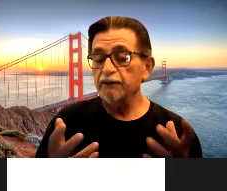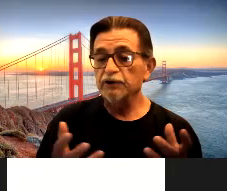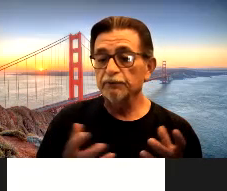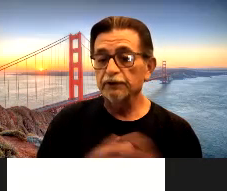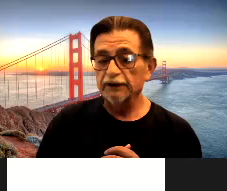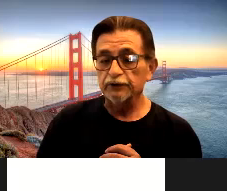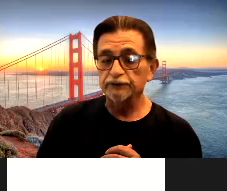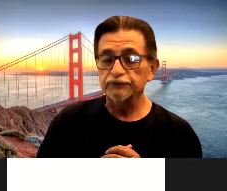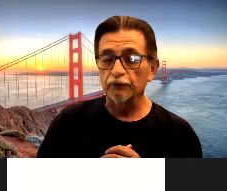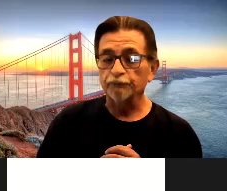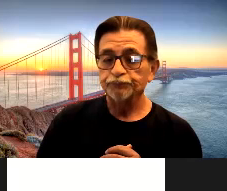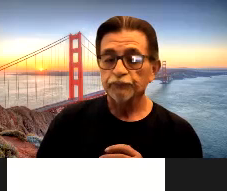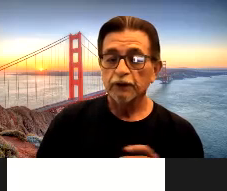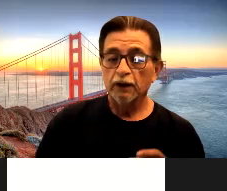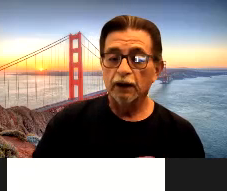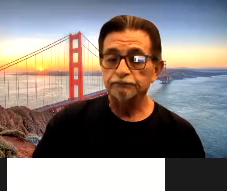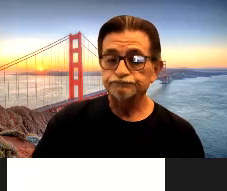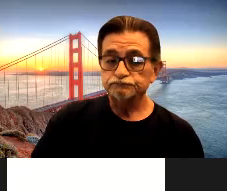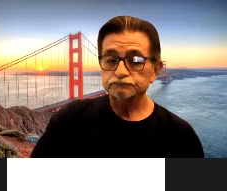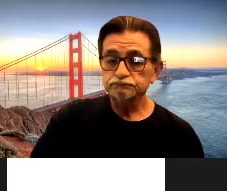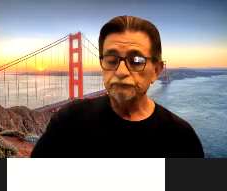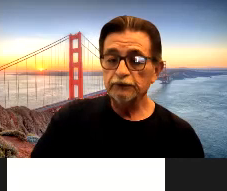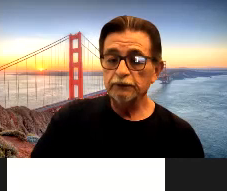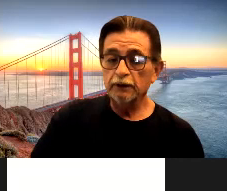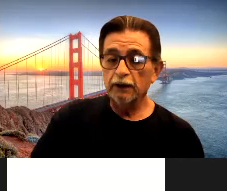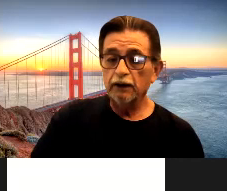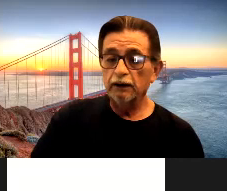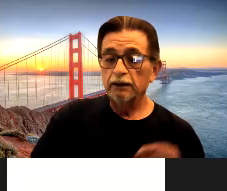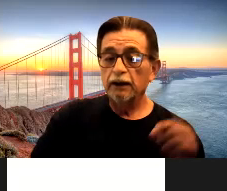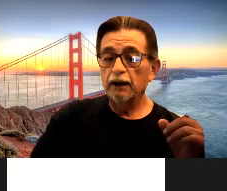the same number of electrons. So